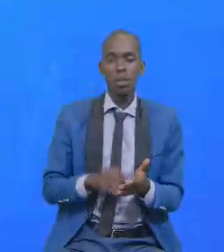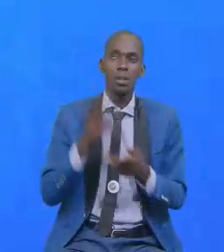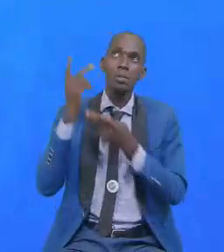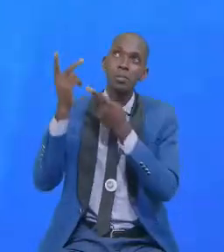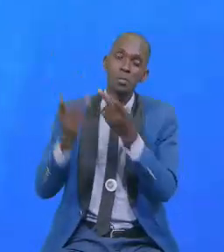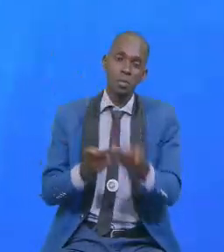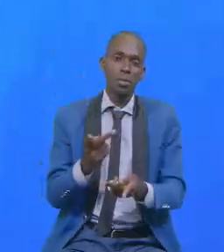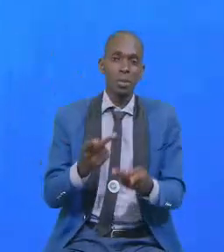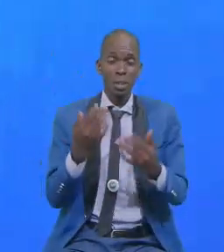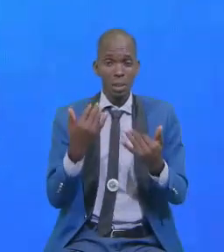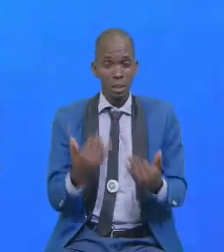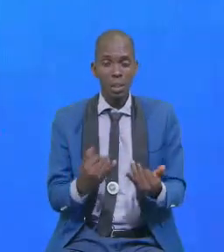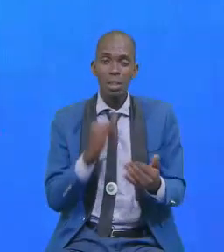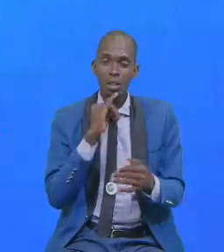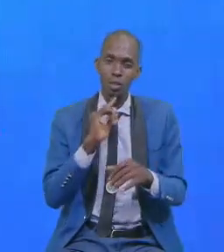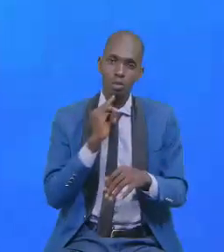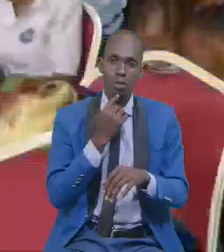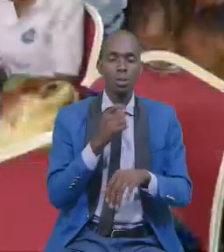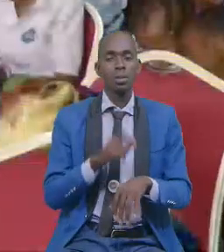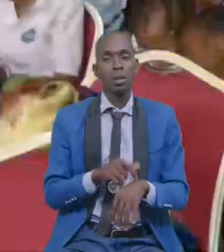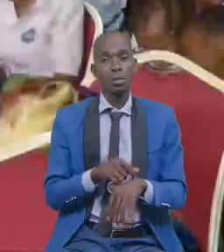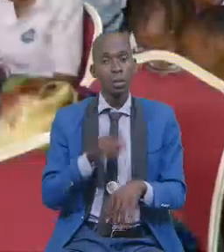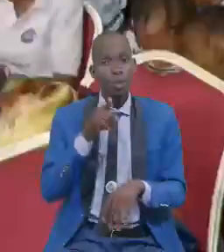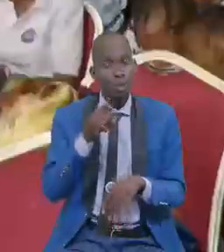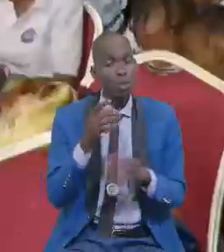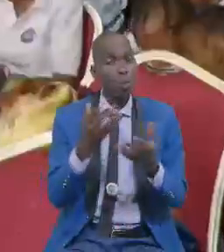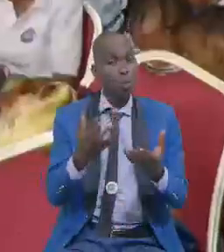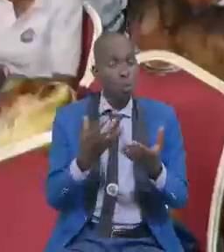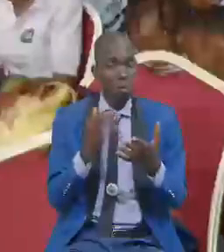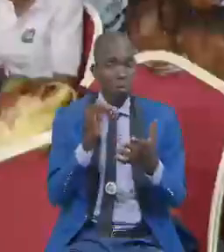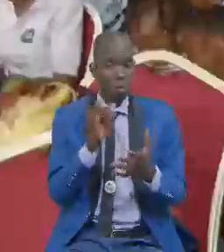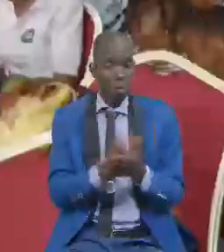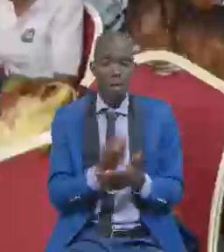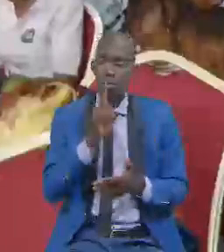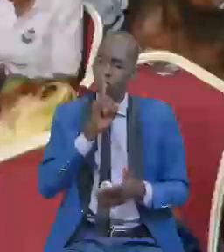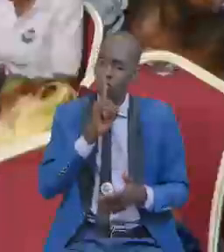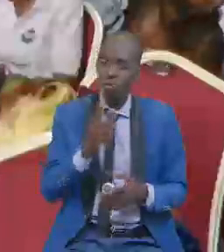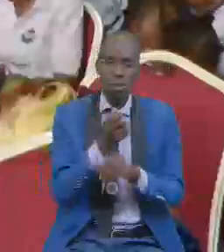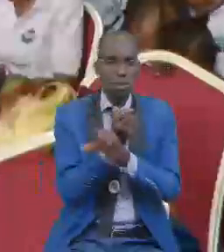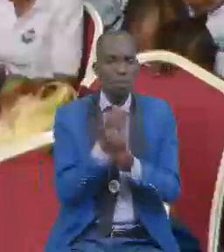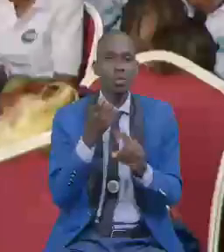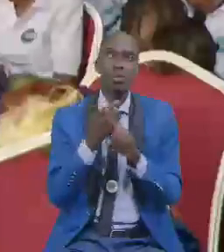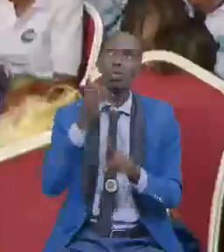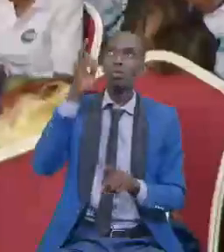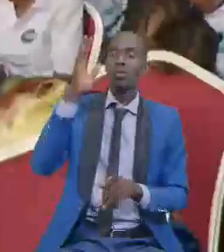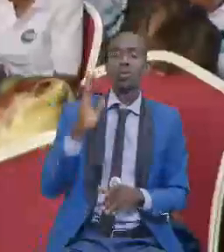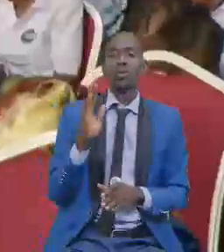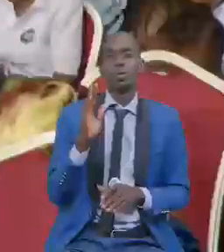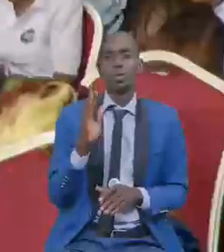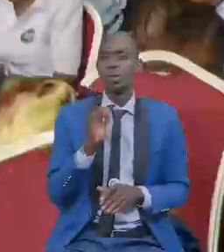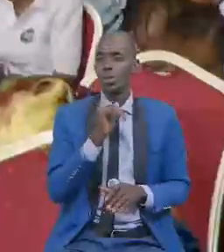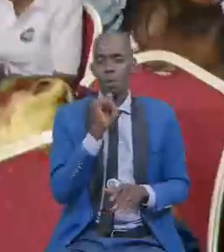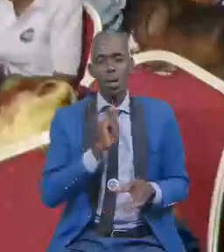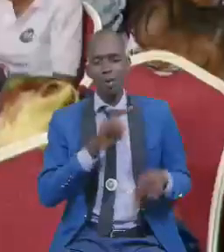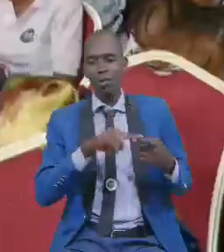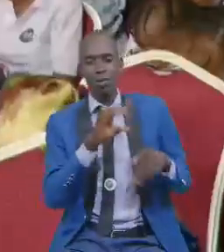eyes closed. You want that genuine salvation from God. You want that